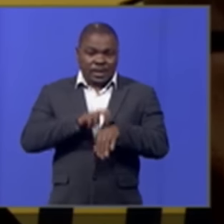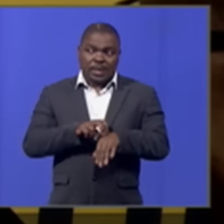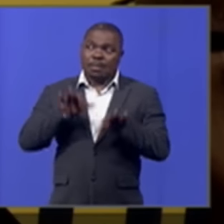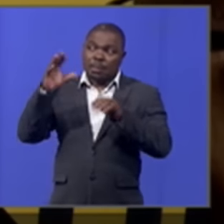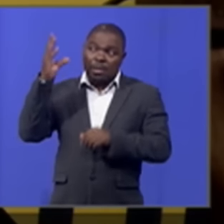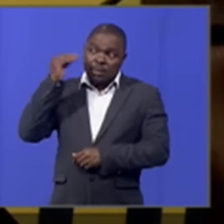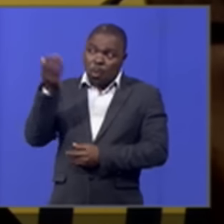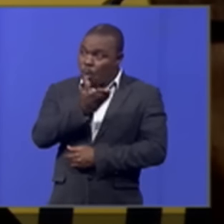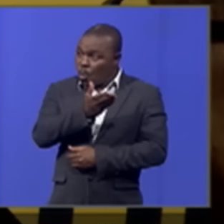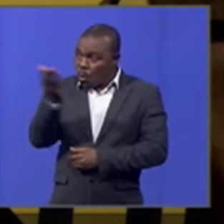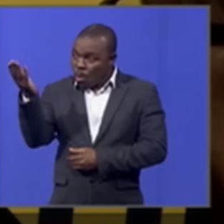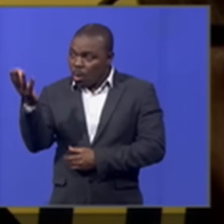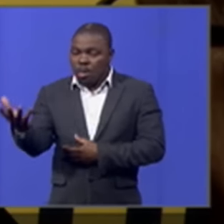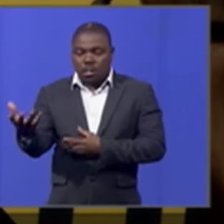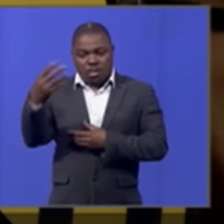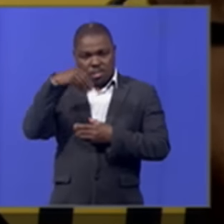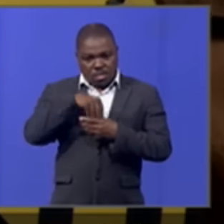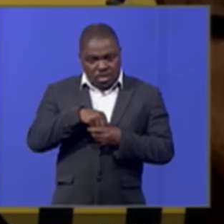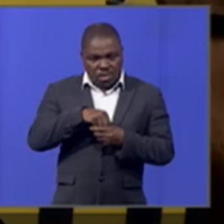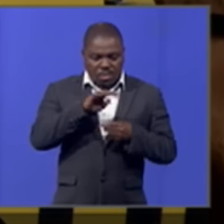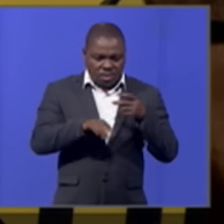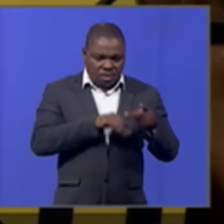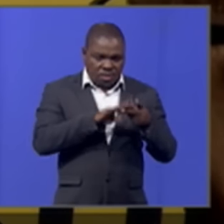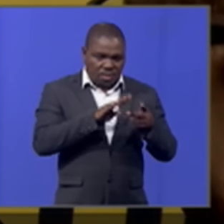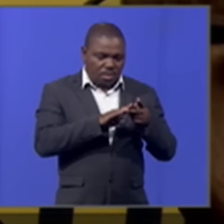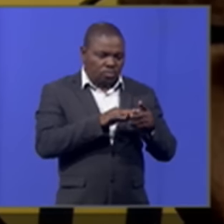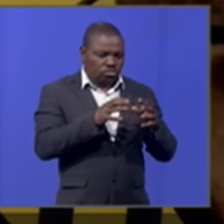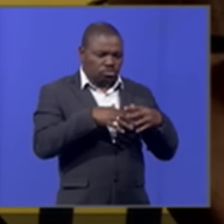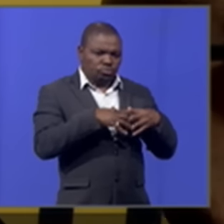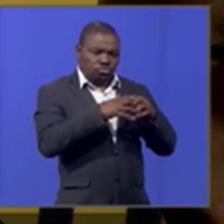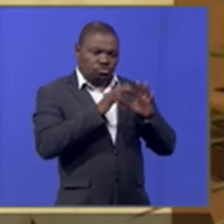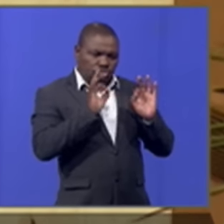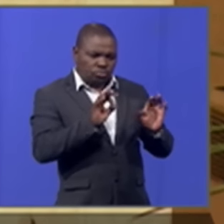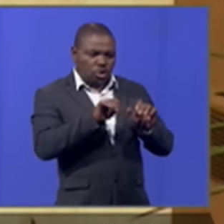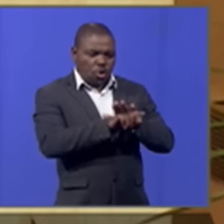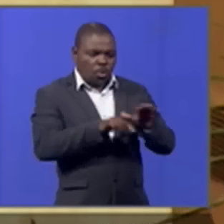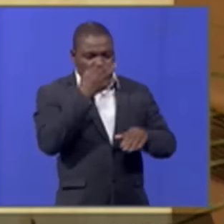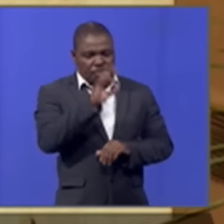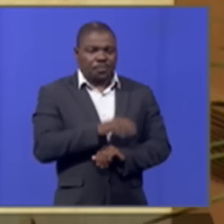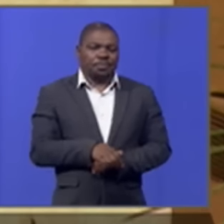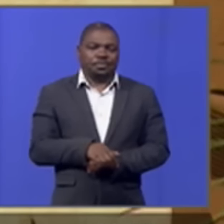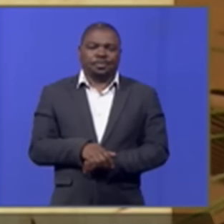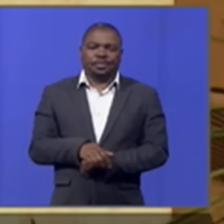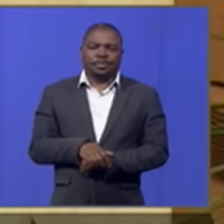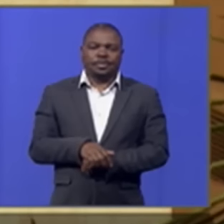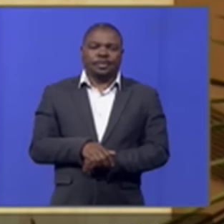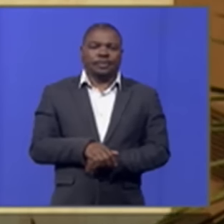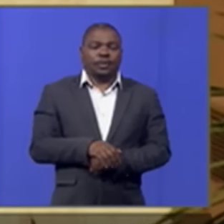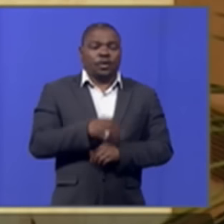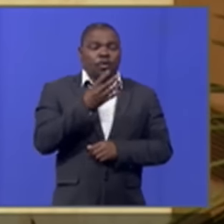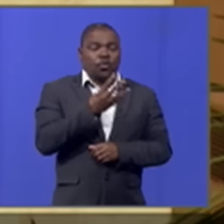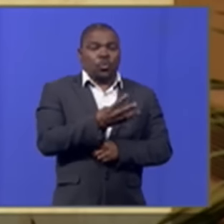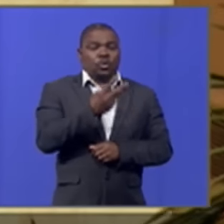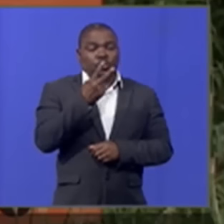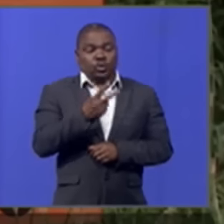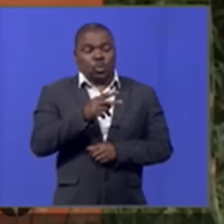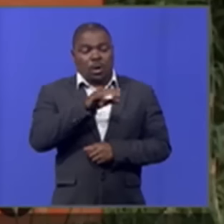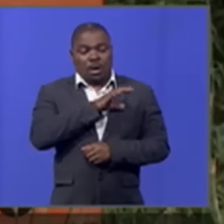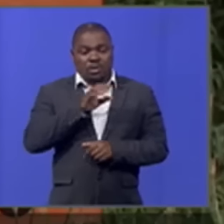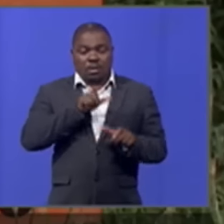people into what becomes defined and characterized as local government. Ka ba lekgotla ba le 40 le bone fela